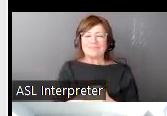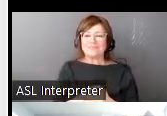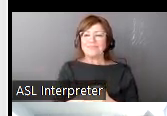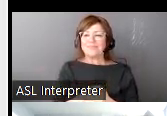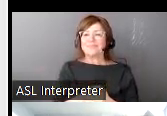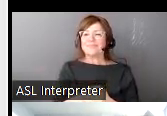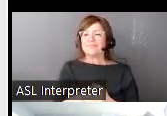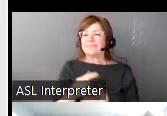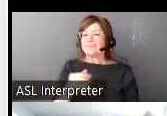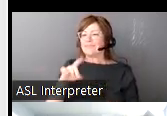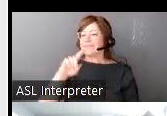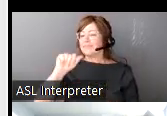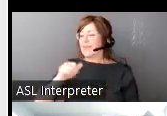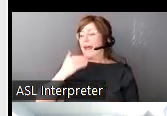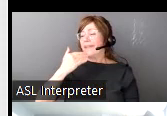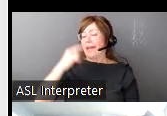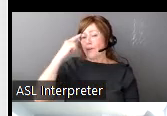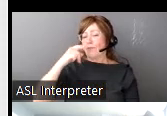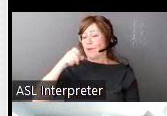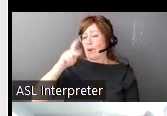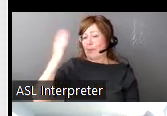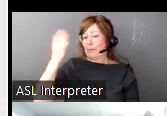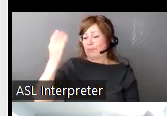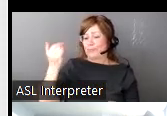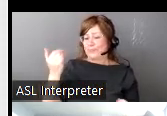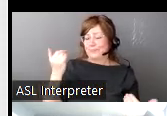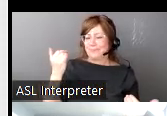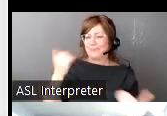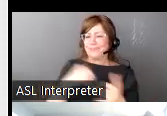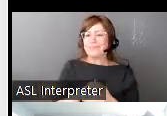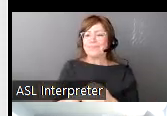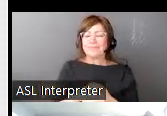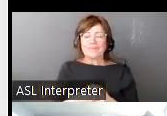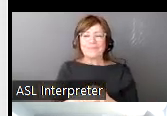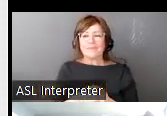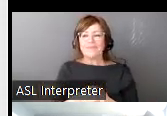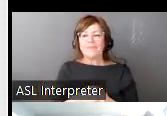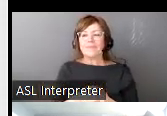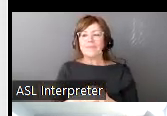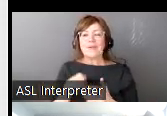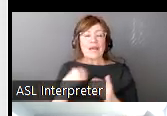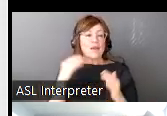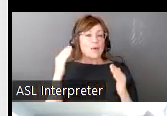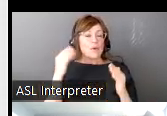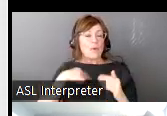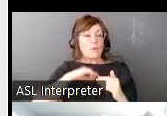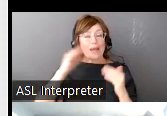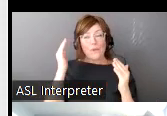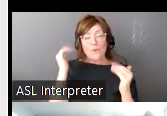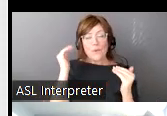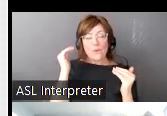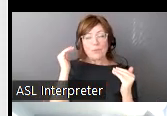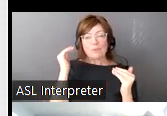you so much for the opportunity to present here today. And we hope that, you